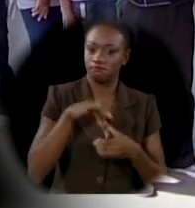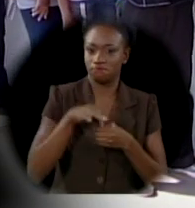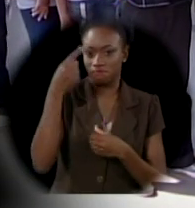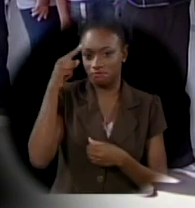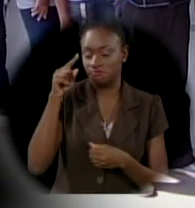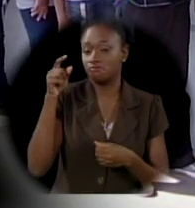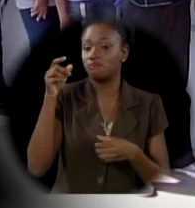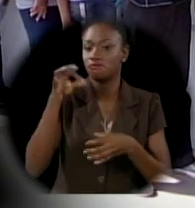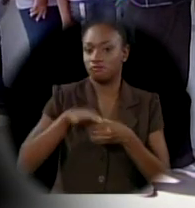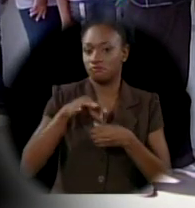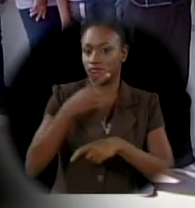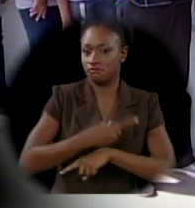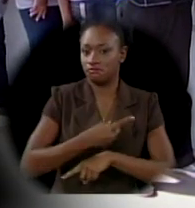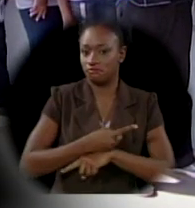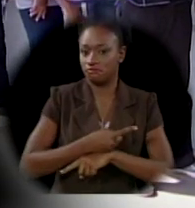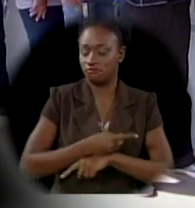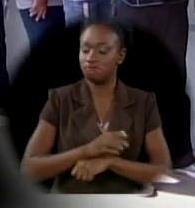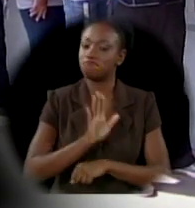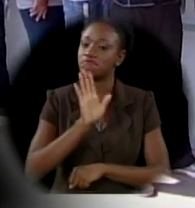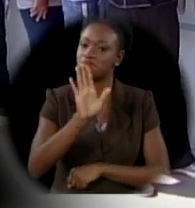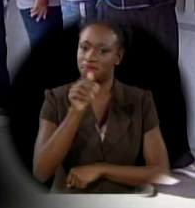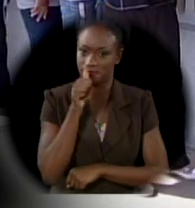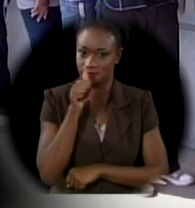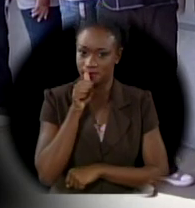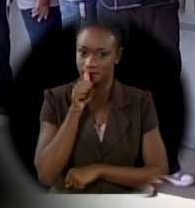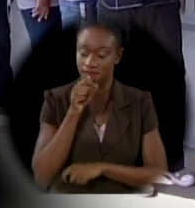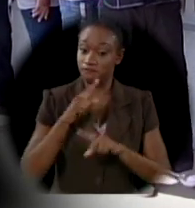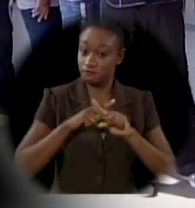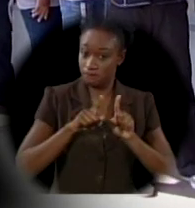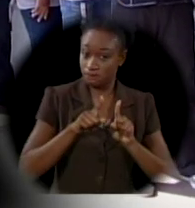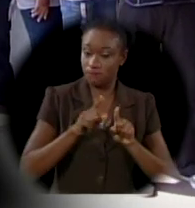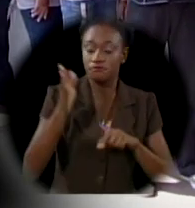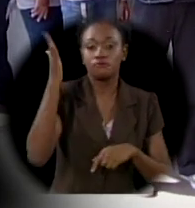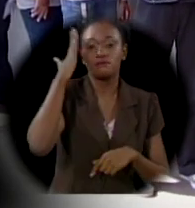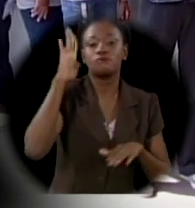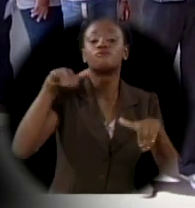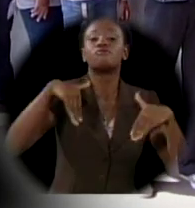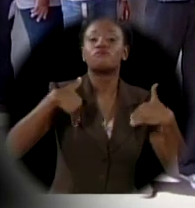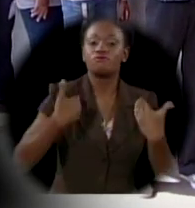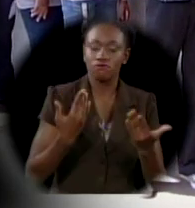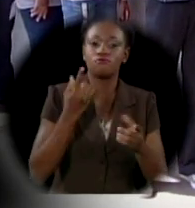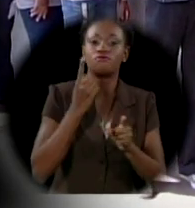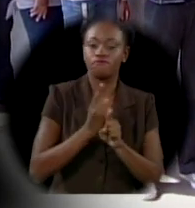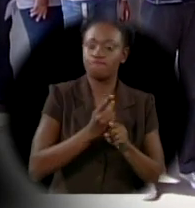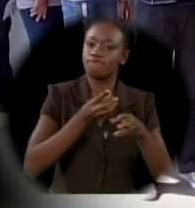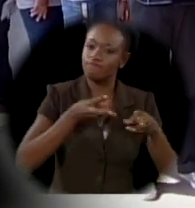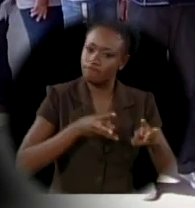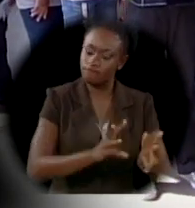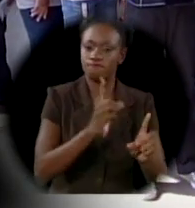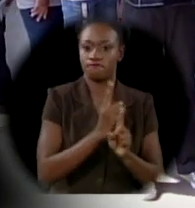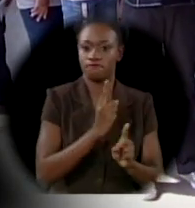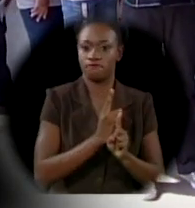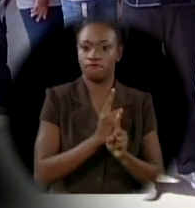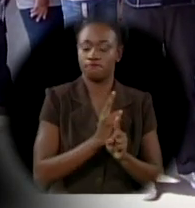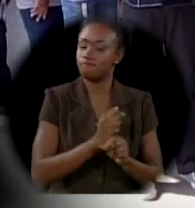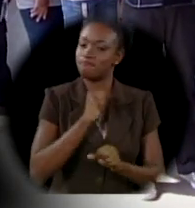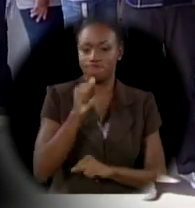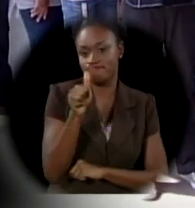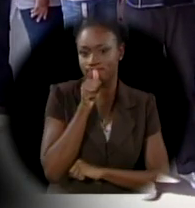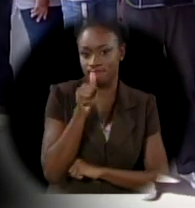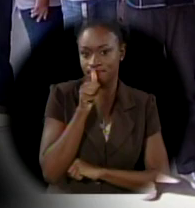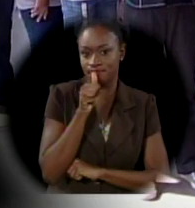Who are you voting for this election? Well, that's your secret. But knowing how to make sure your vote counts on election day is